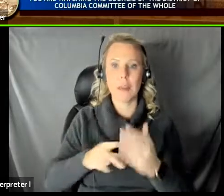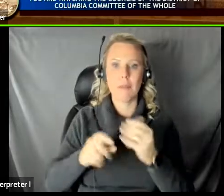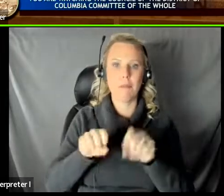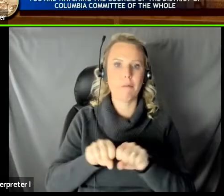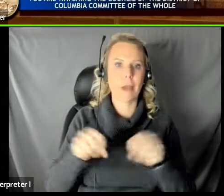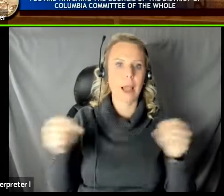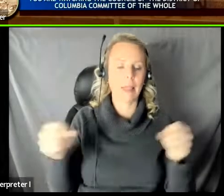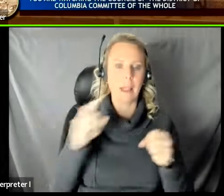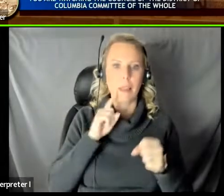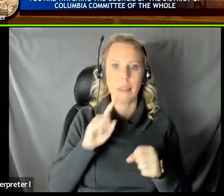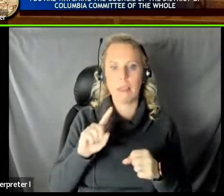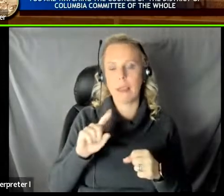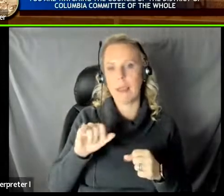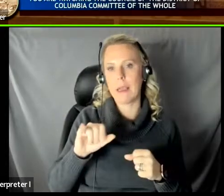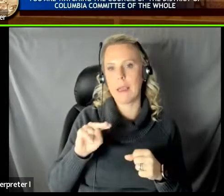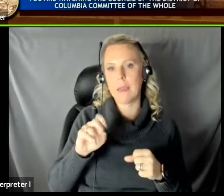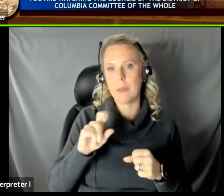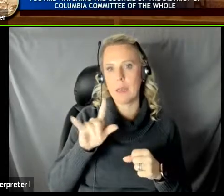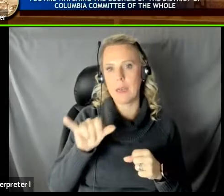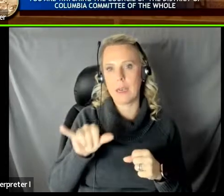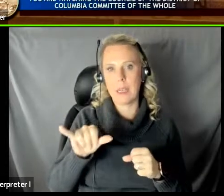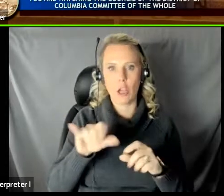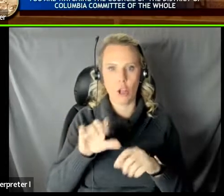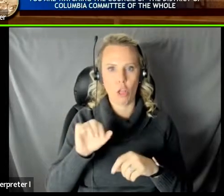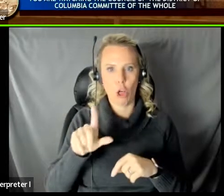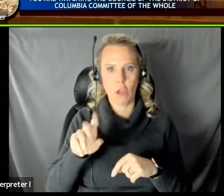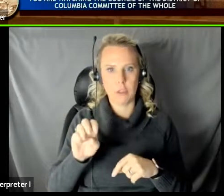against broad form indemnity clauses.